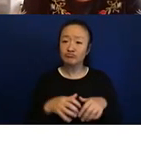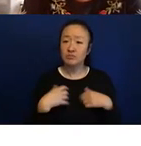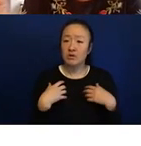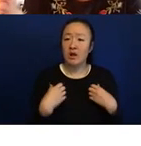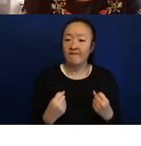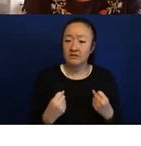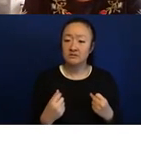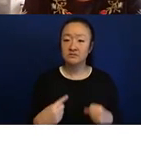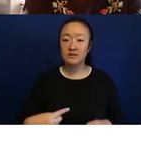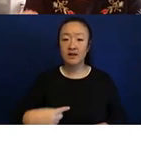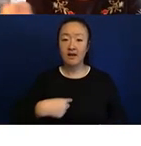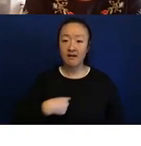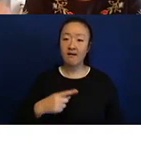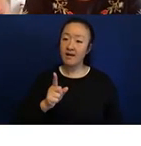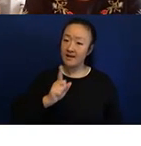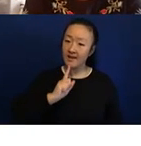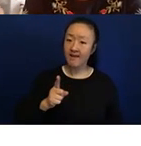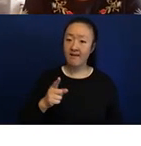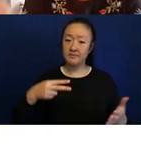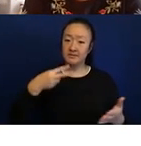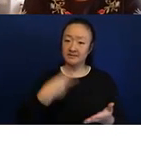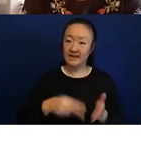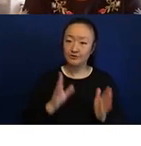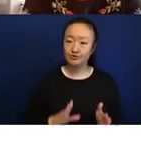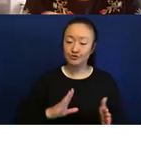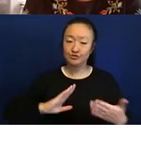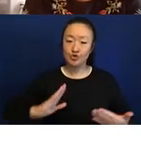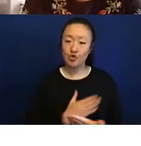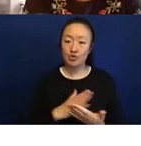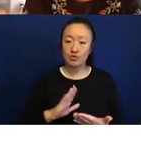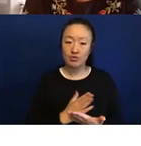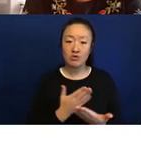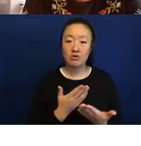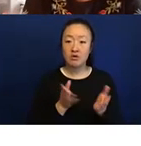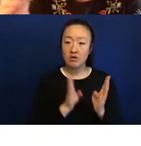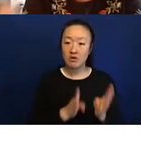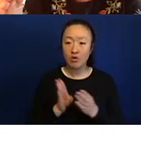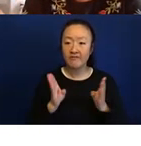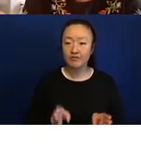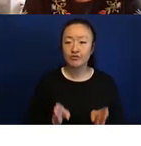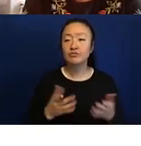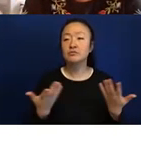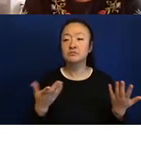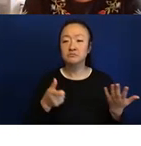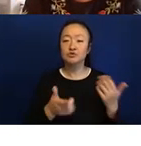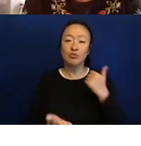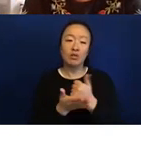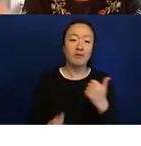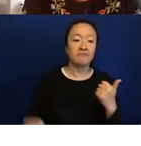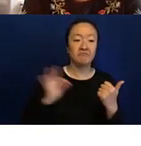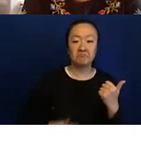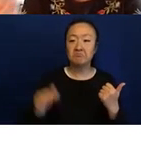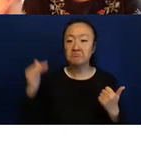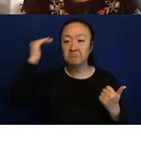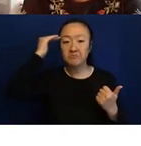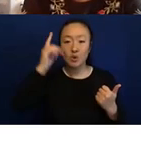am a dancer choreographer who, so that's helpful, just so we know, again, who